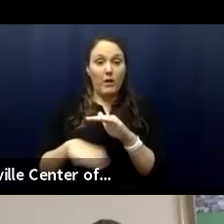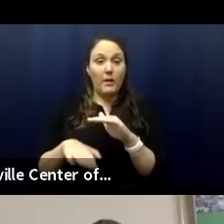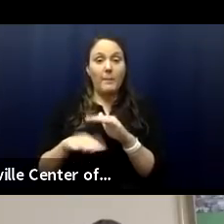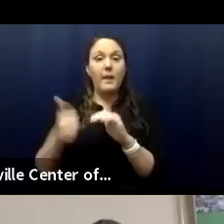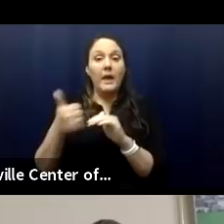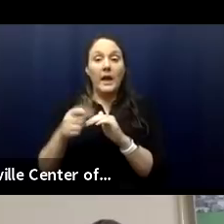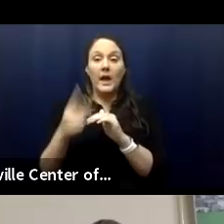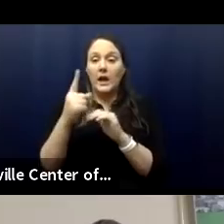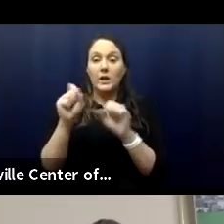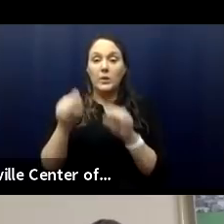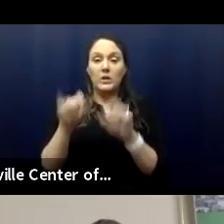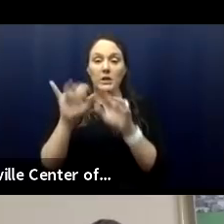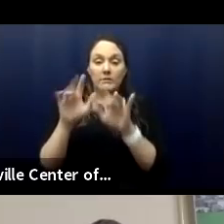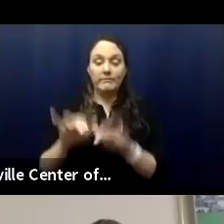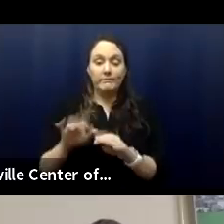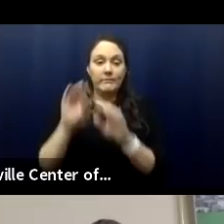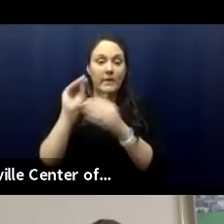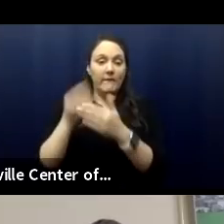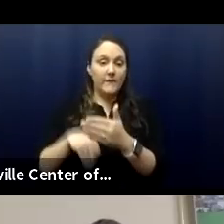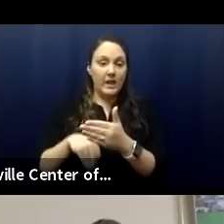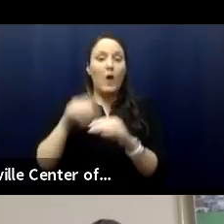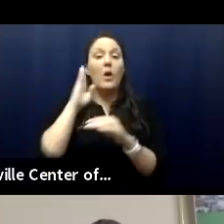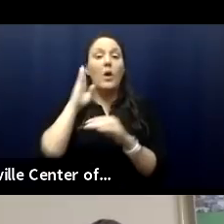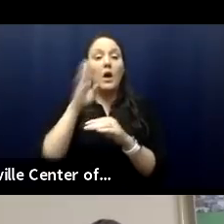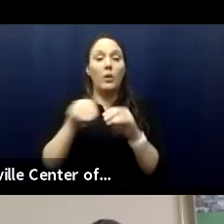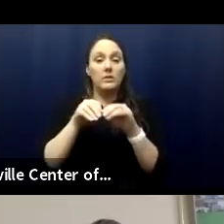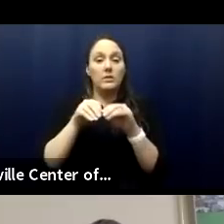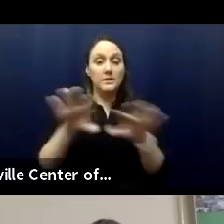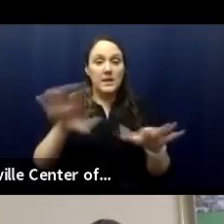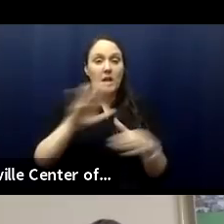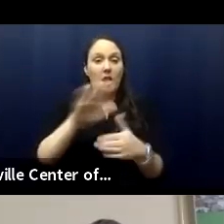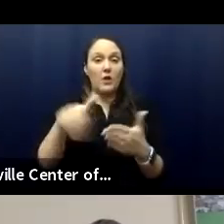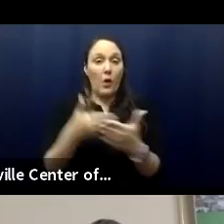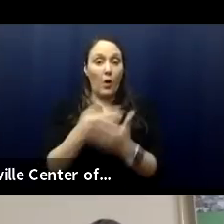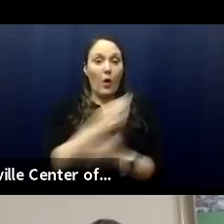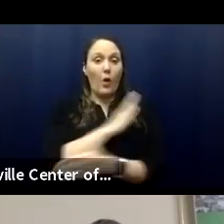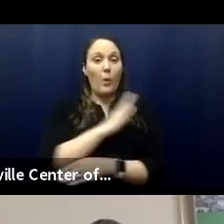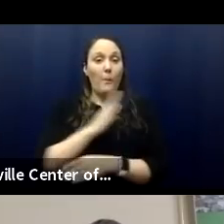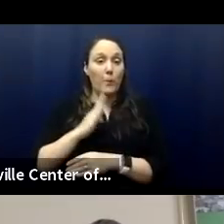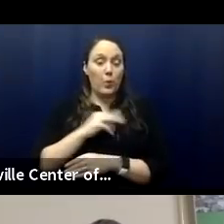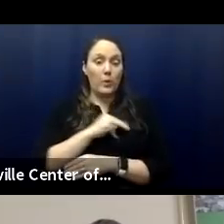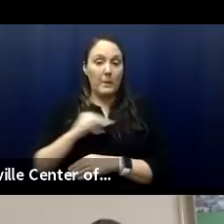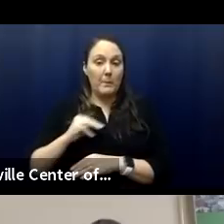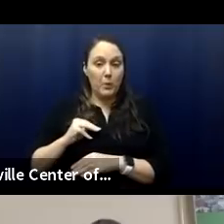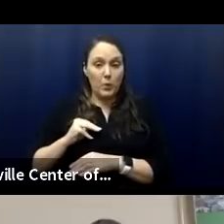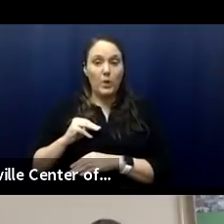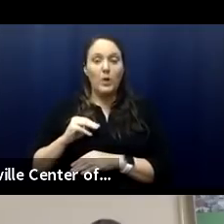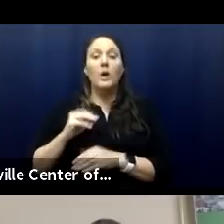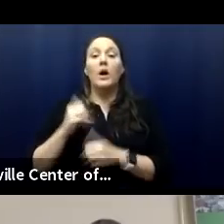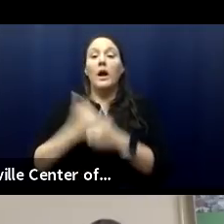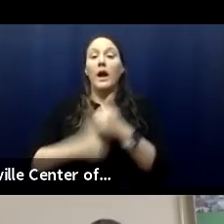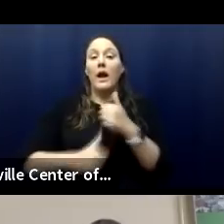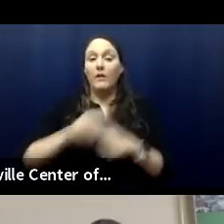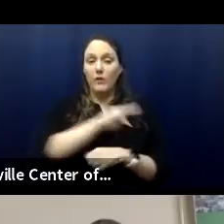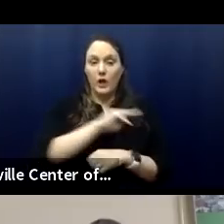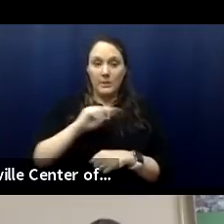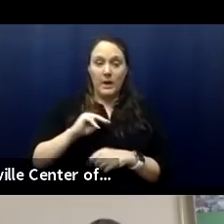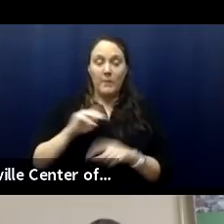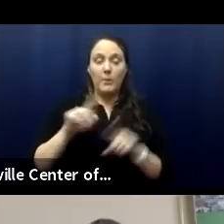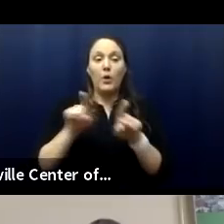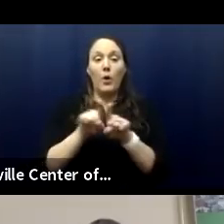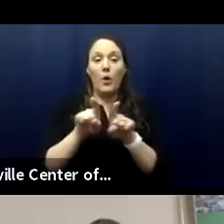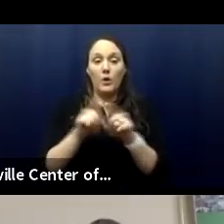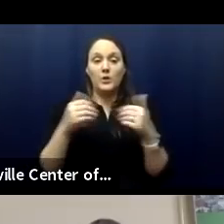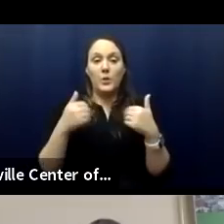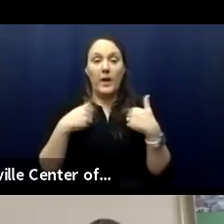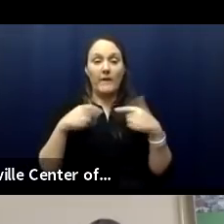that will be sent to every Board of Health member. And every member also has the same Knox County